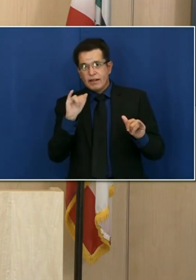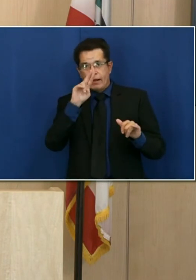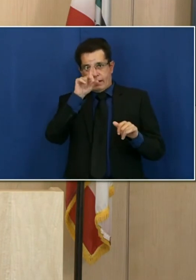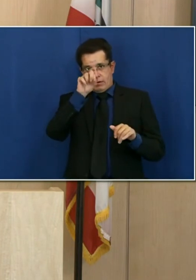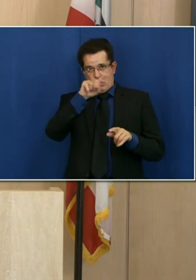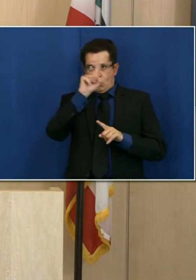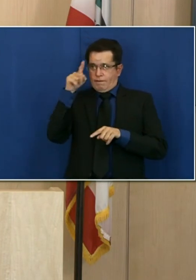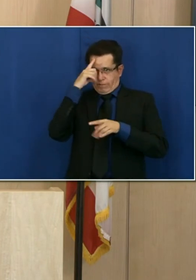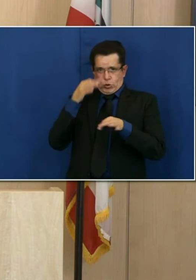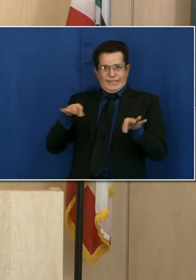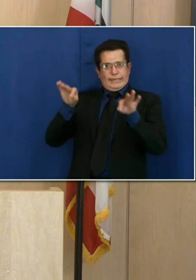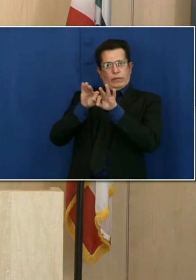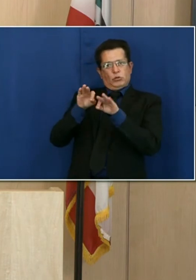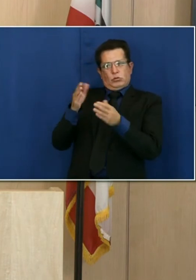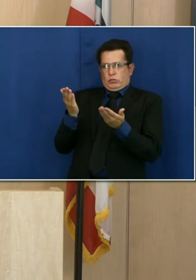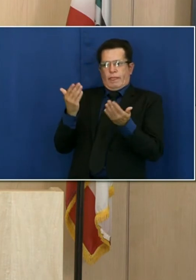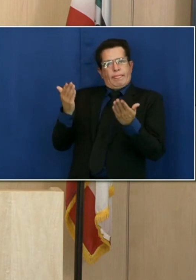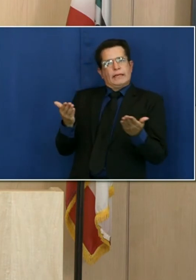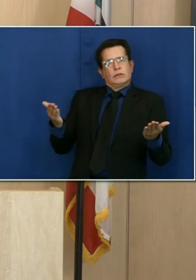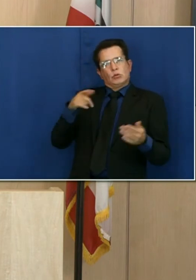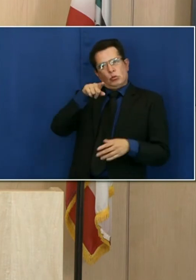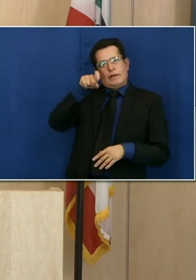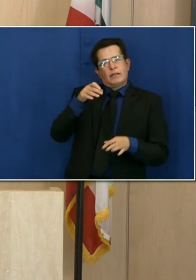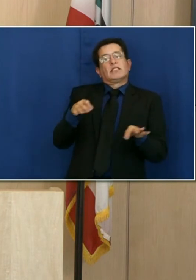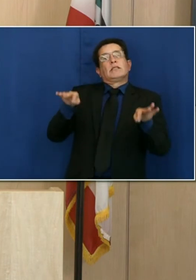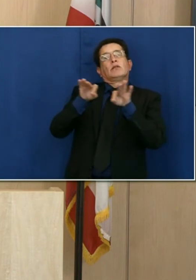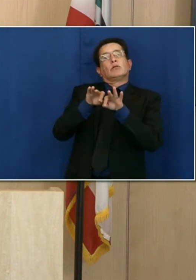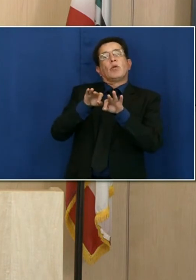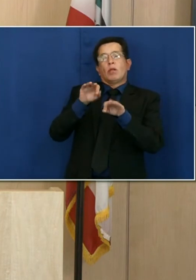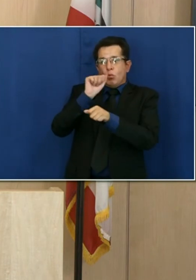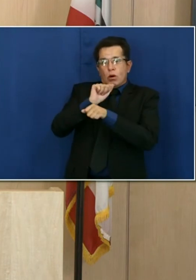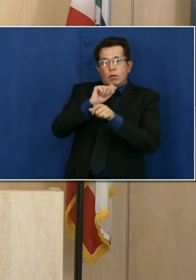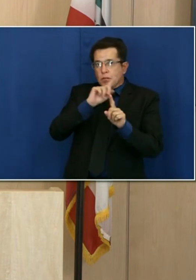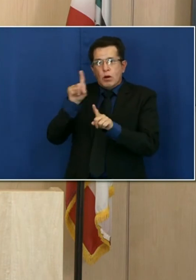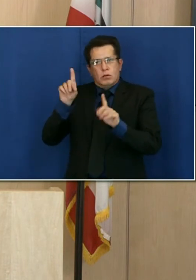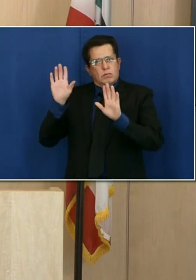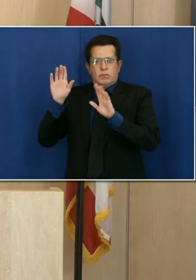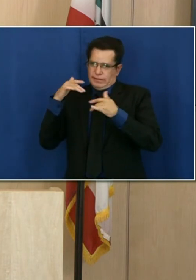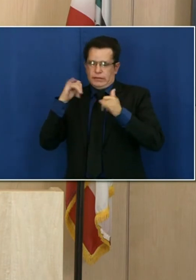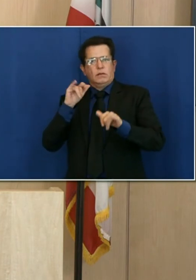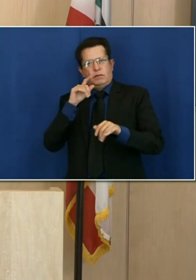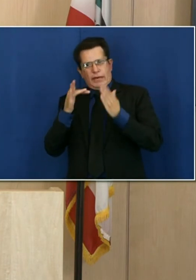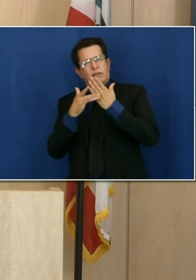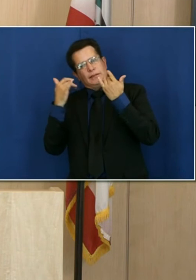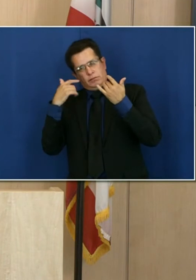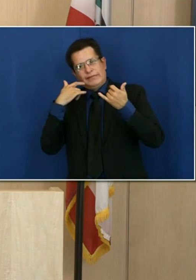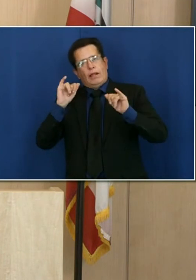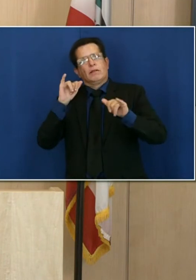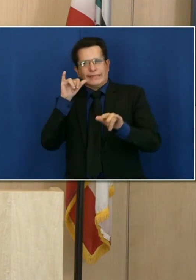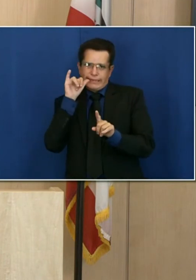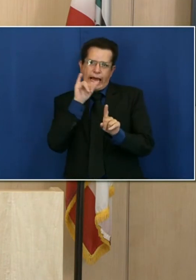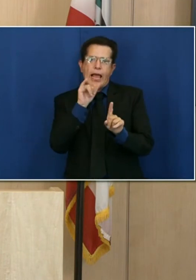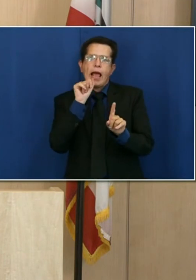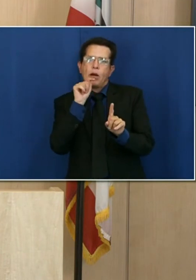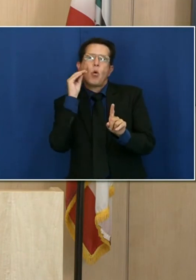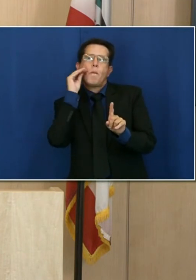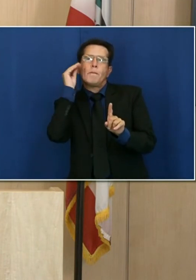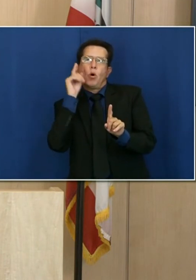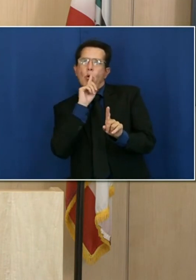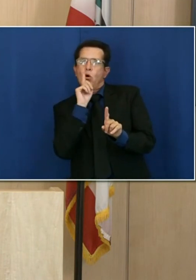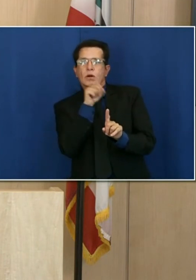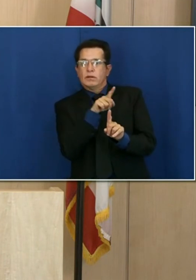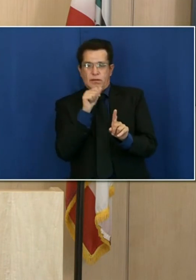essential services or other activities. Technically, we are. Now, certainly, the